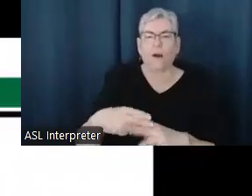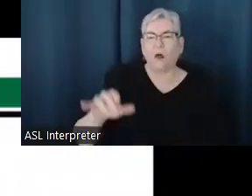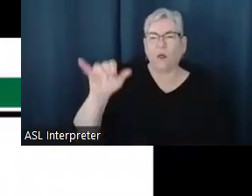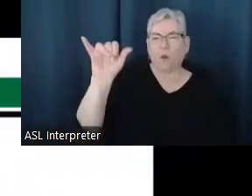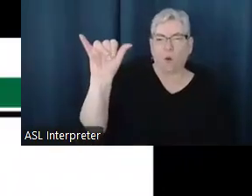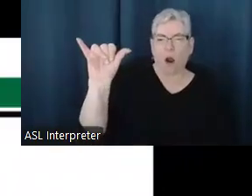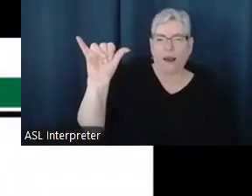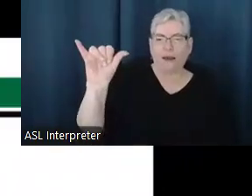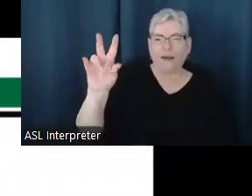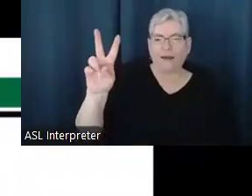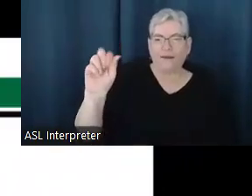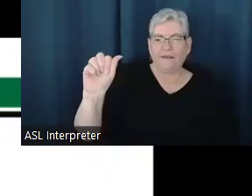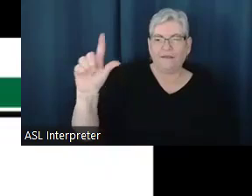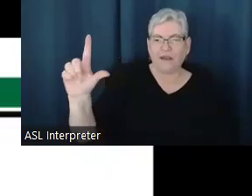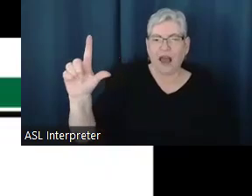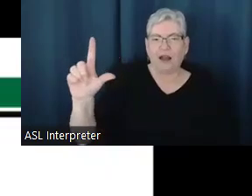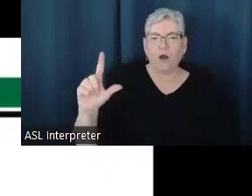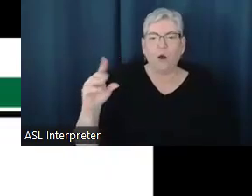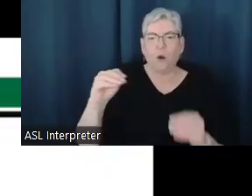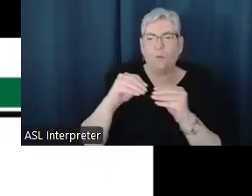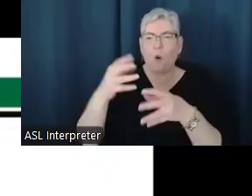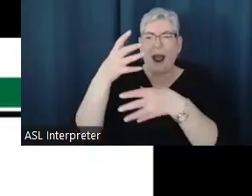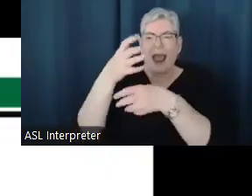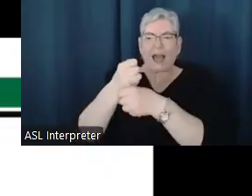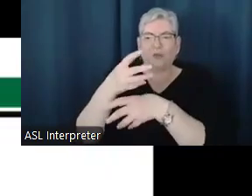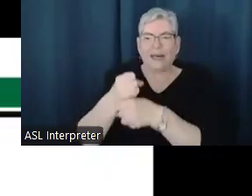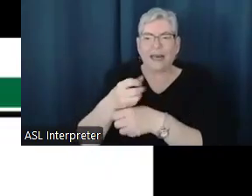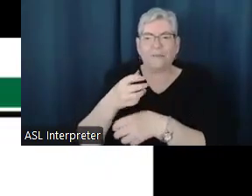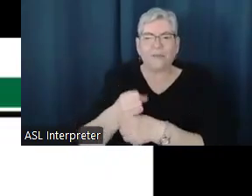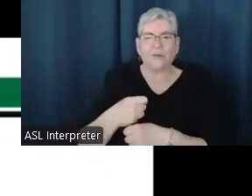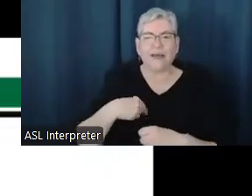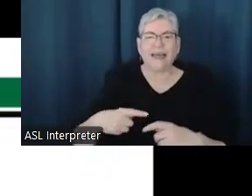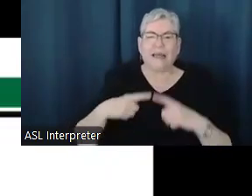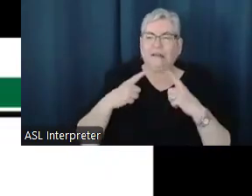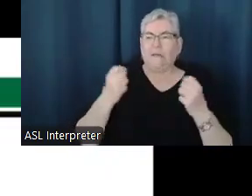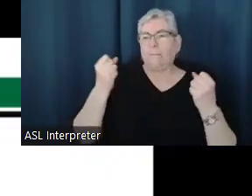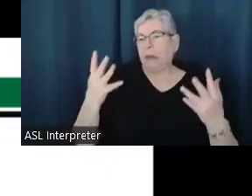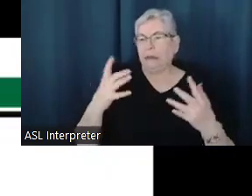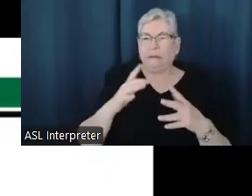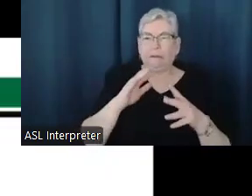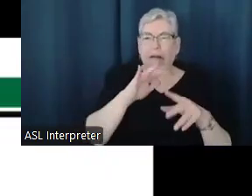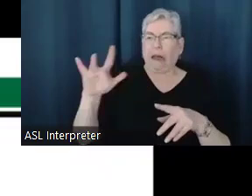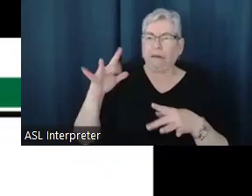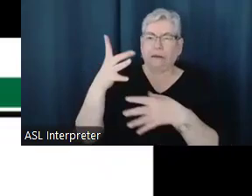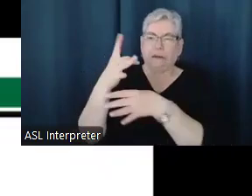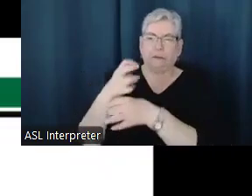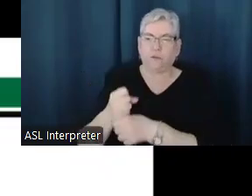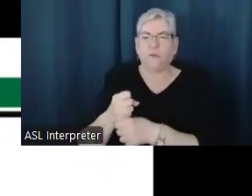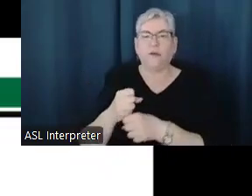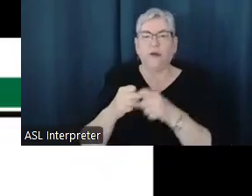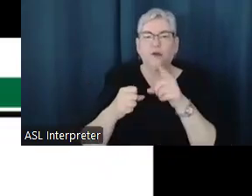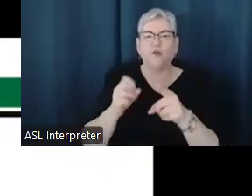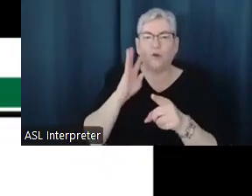So more acronyms. We know that all of these, we live in a sea of acronyms sometimes. So this was created by our friends at